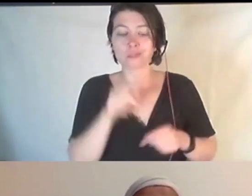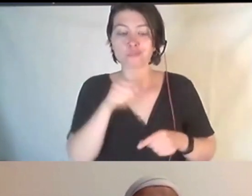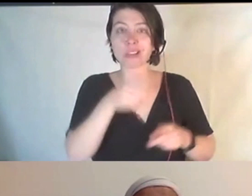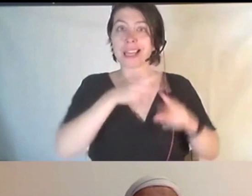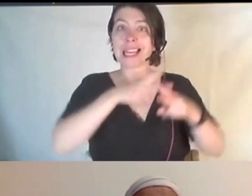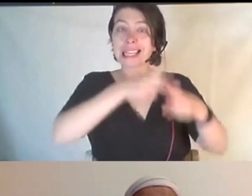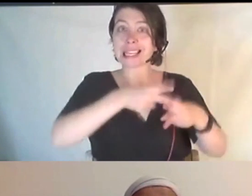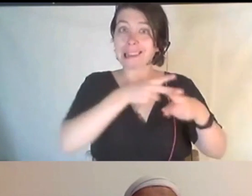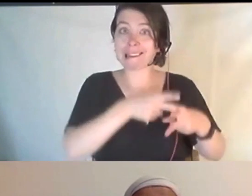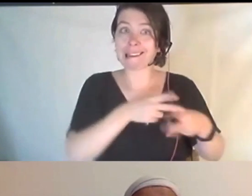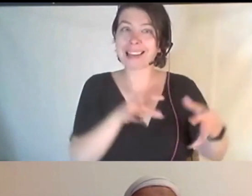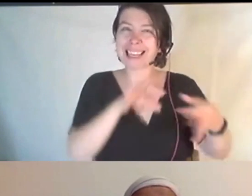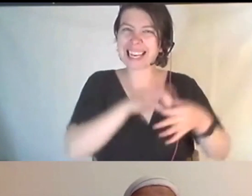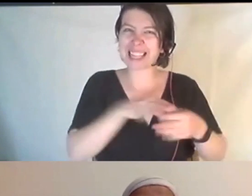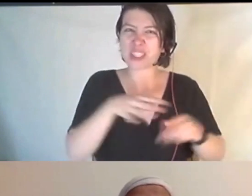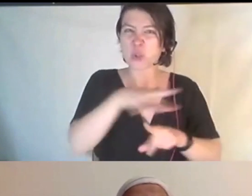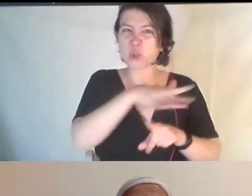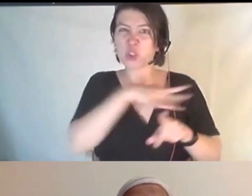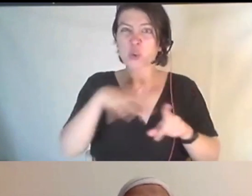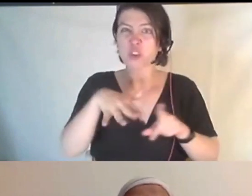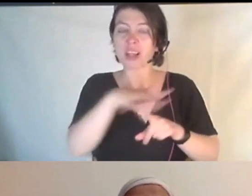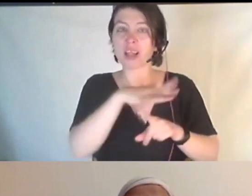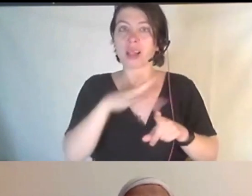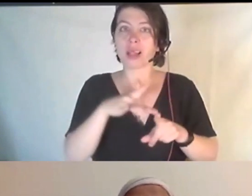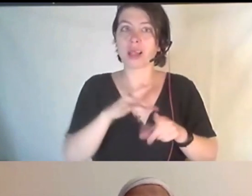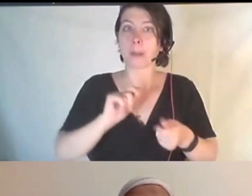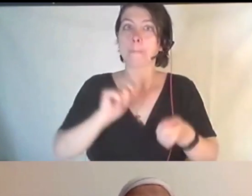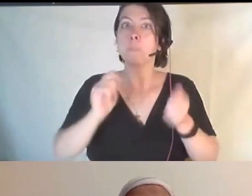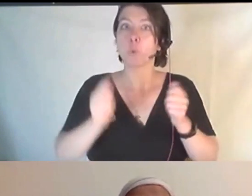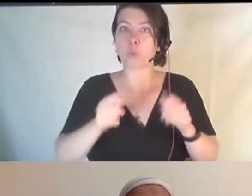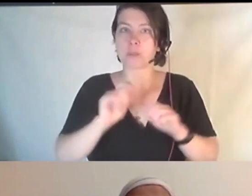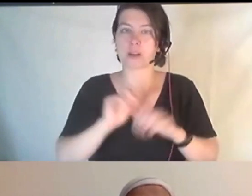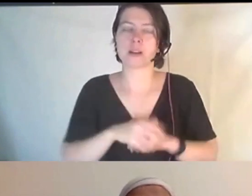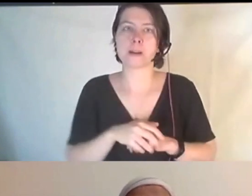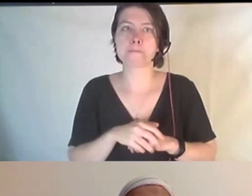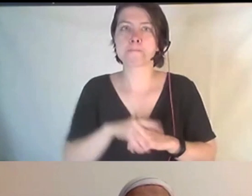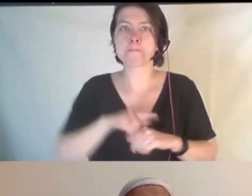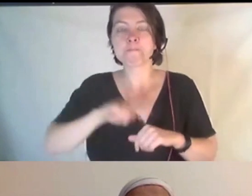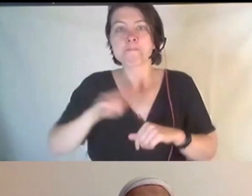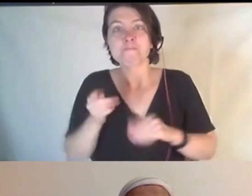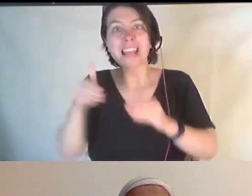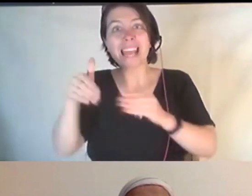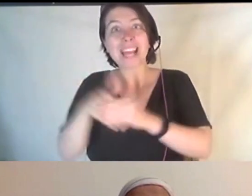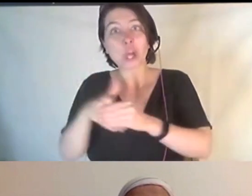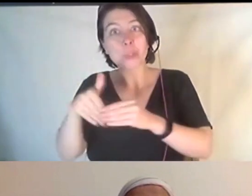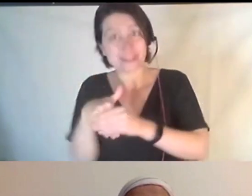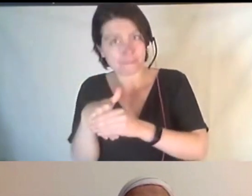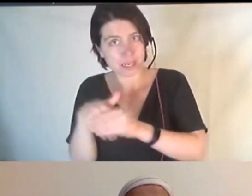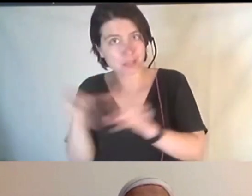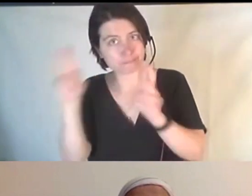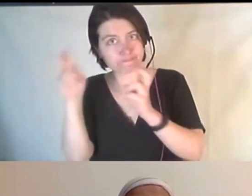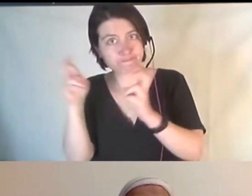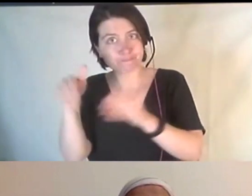for structural change by art practitioners recently. And inclusivity, on the other hand, is an Arts